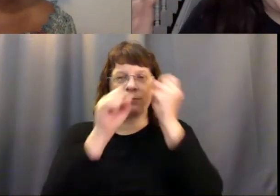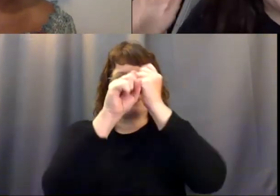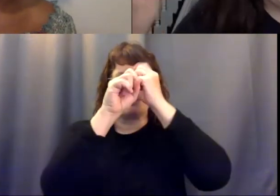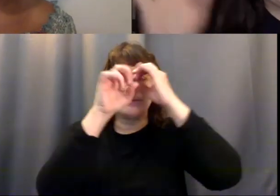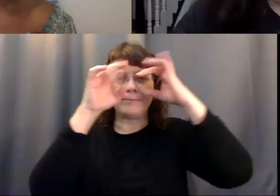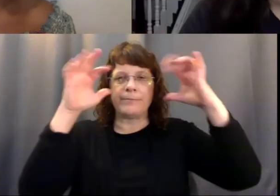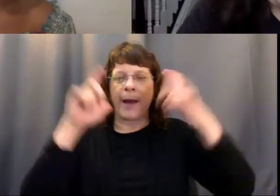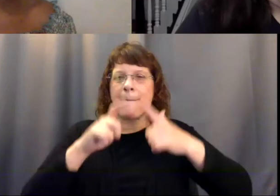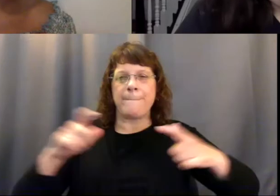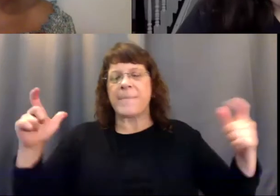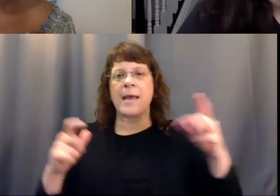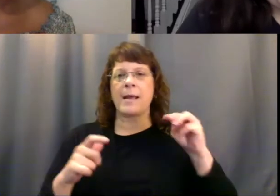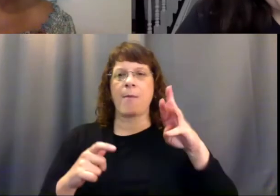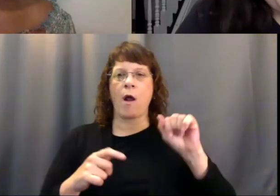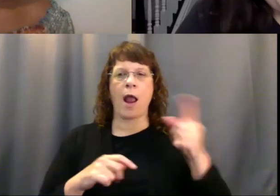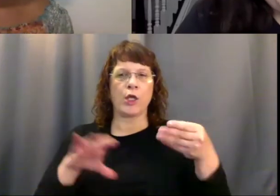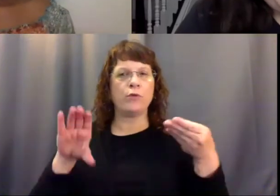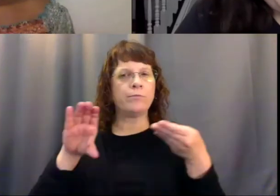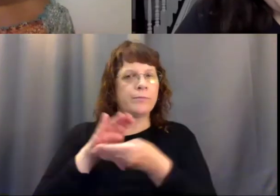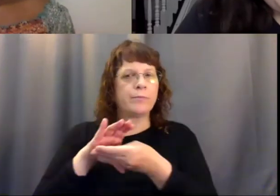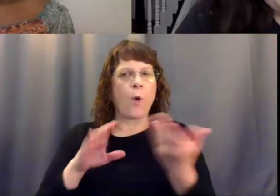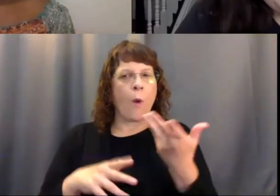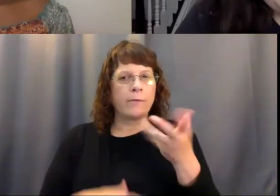as you want, what would you scan?